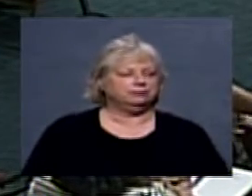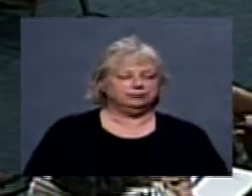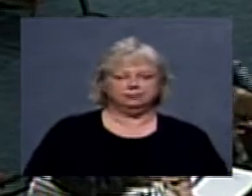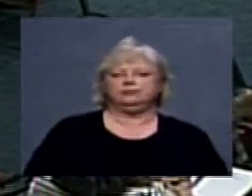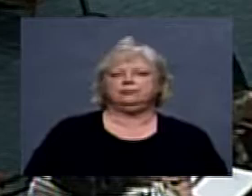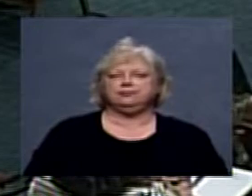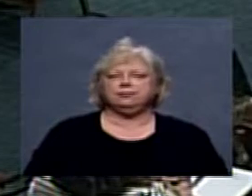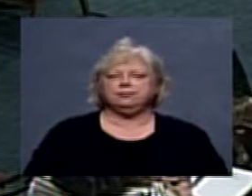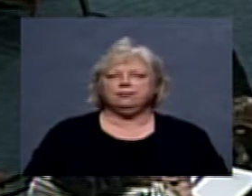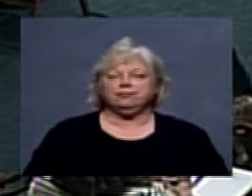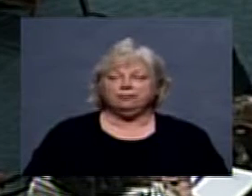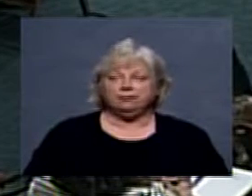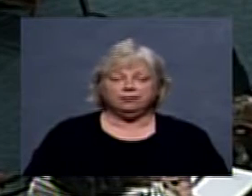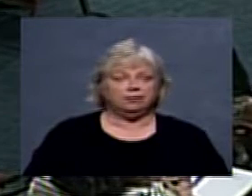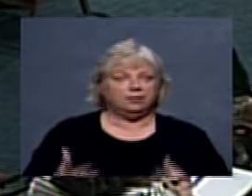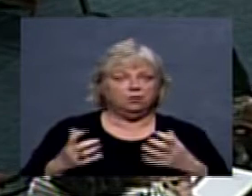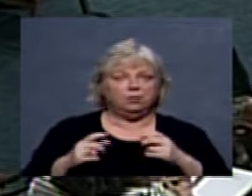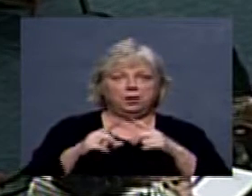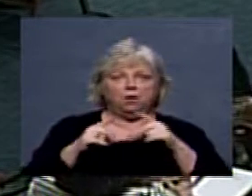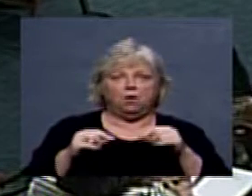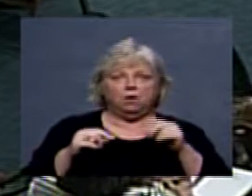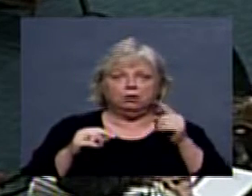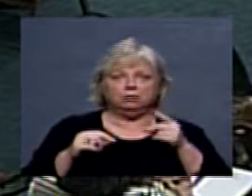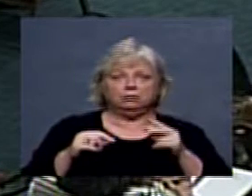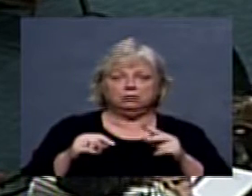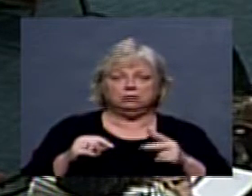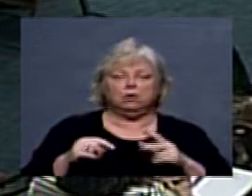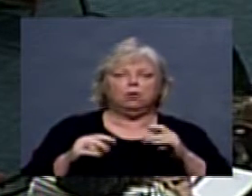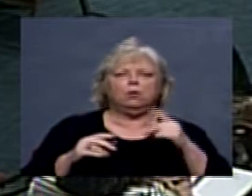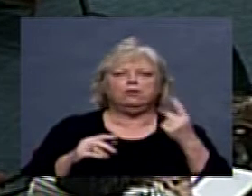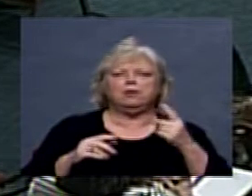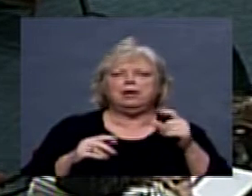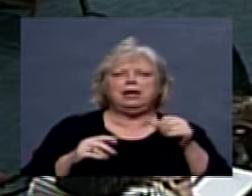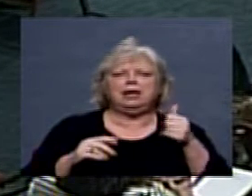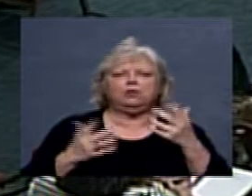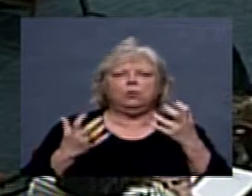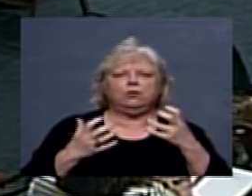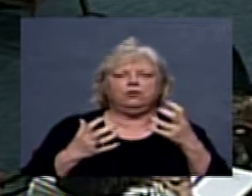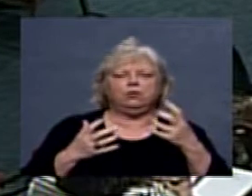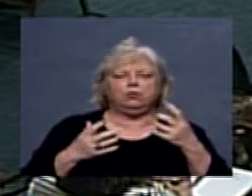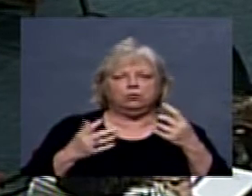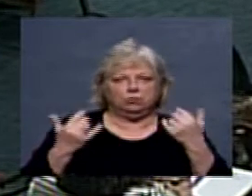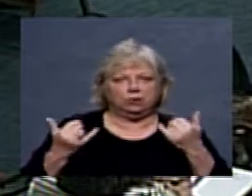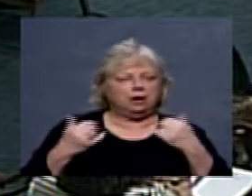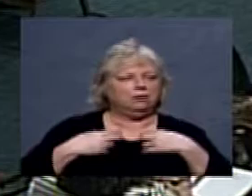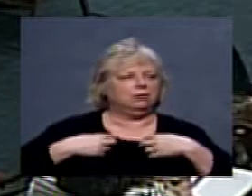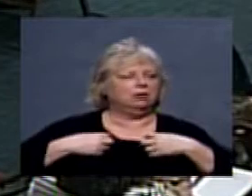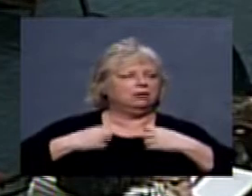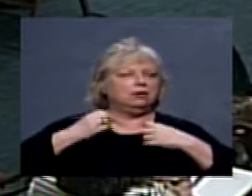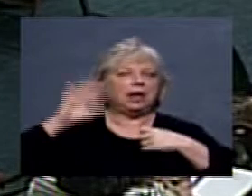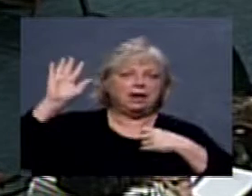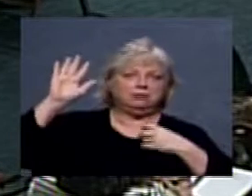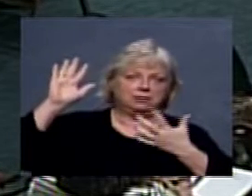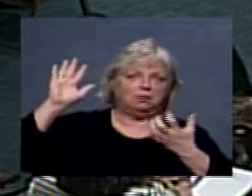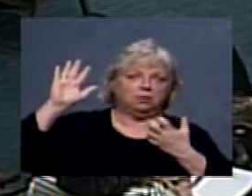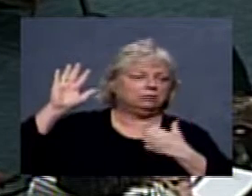Do you want me to just now go in the card order, or is there someone else that would like to go? Okay. I'm Felix.